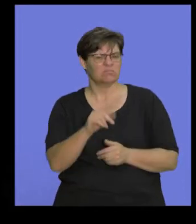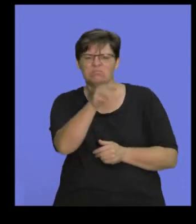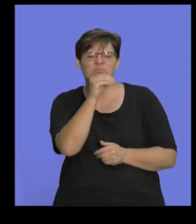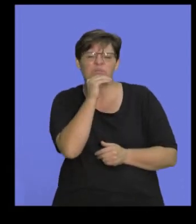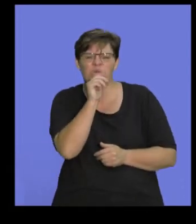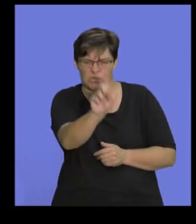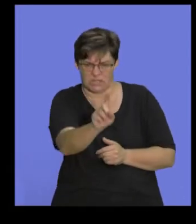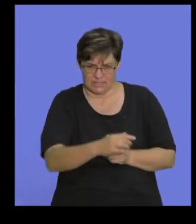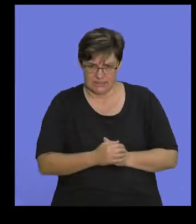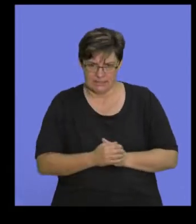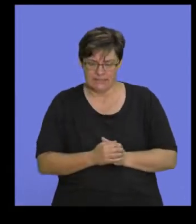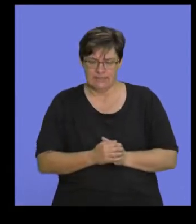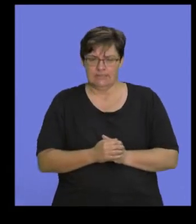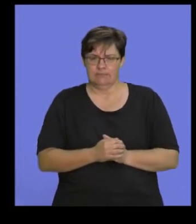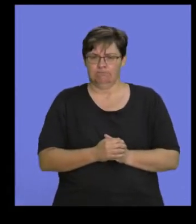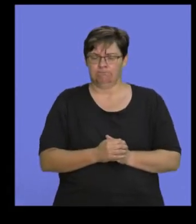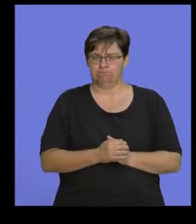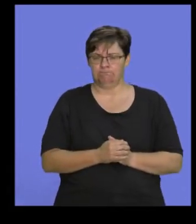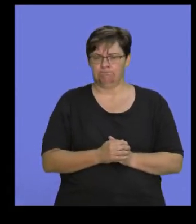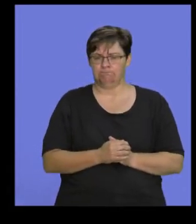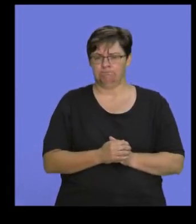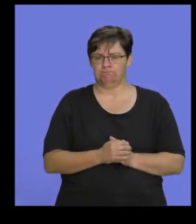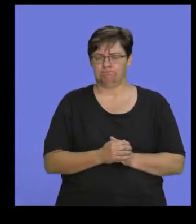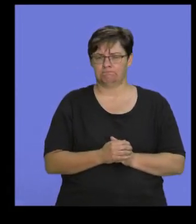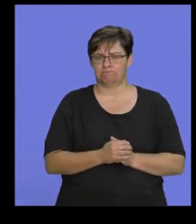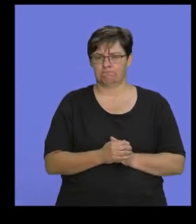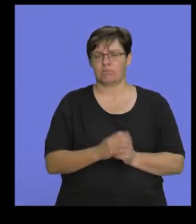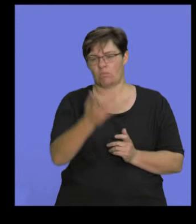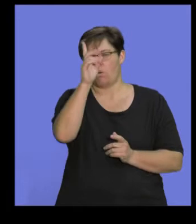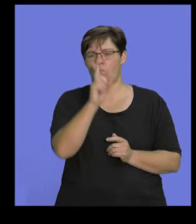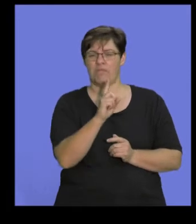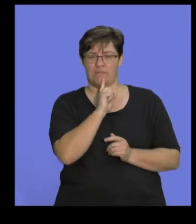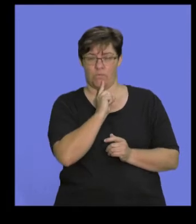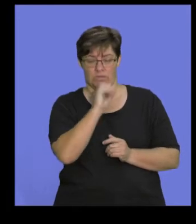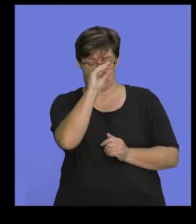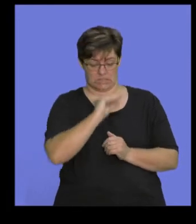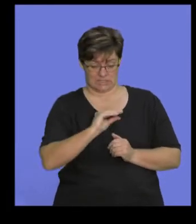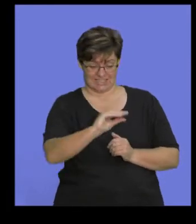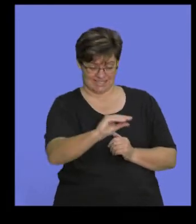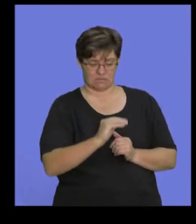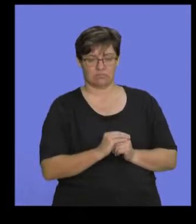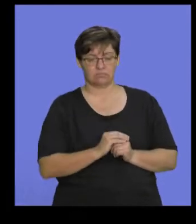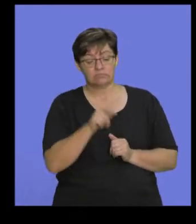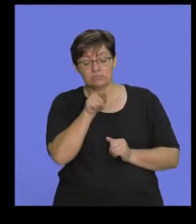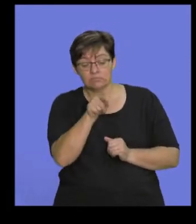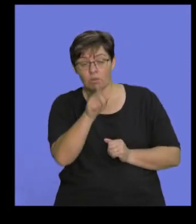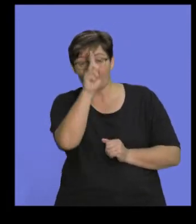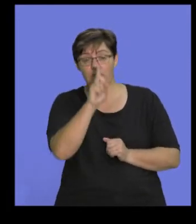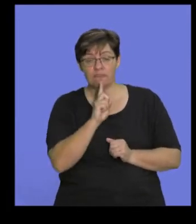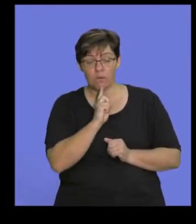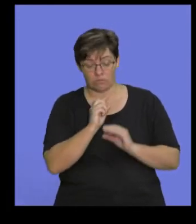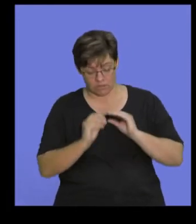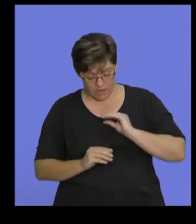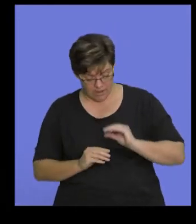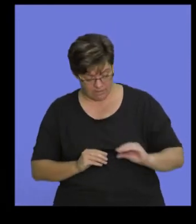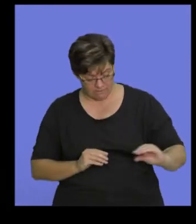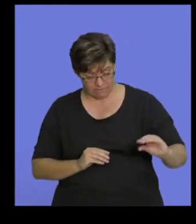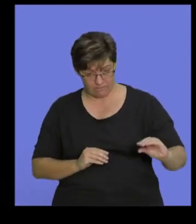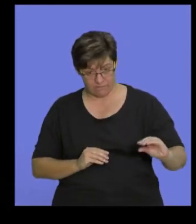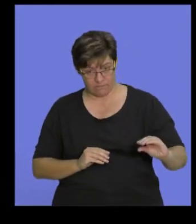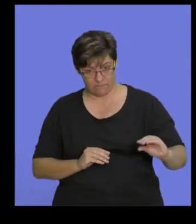mean. Now, if I give you 1,000 rand and I say invest this 1,000